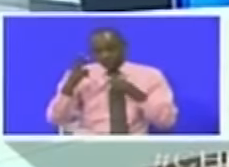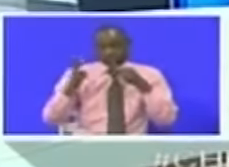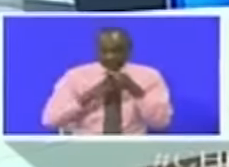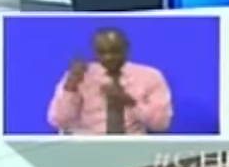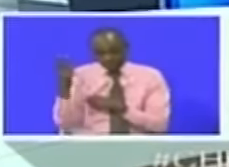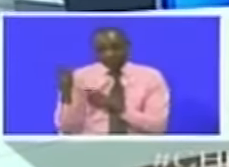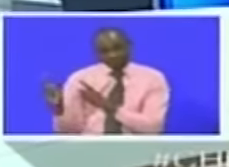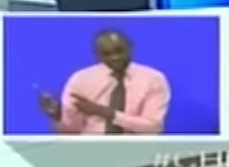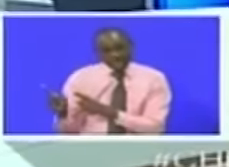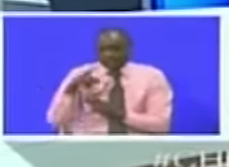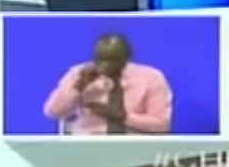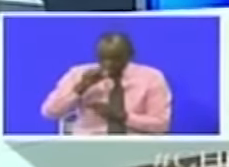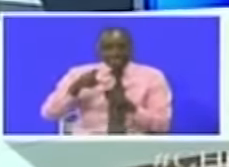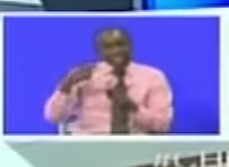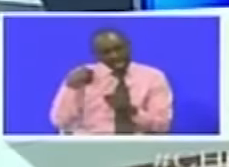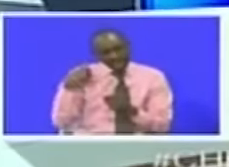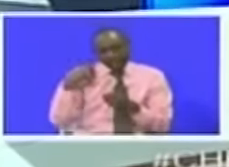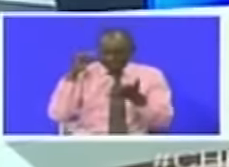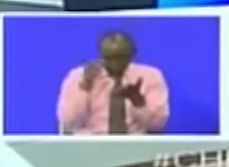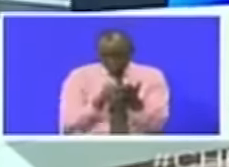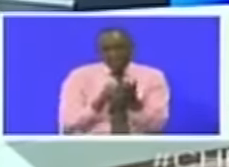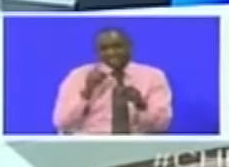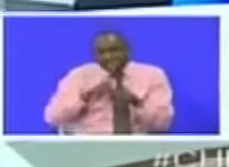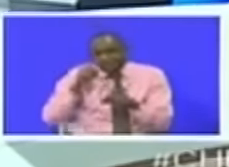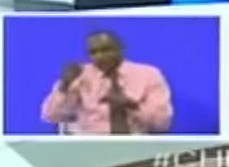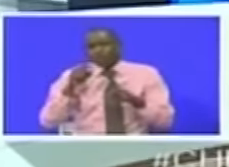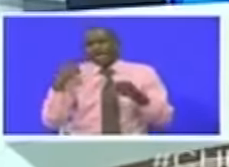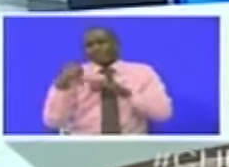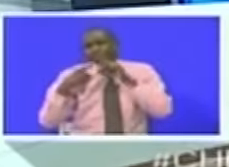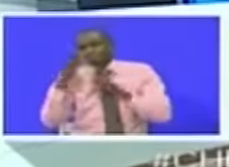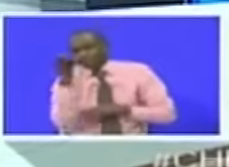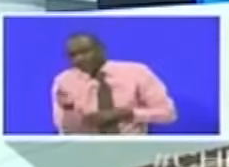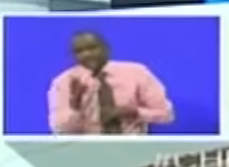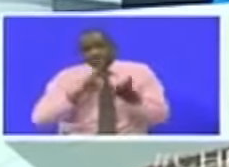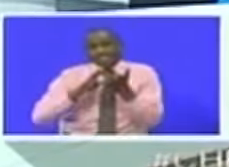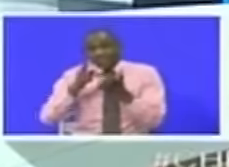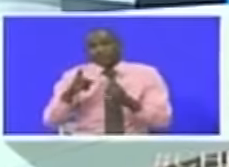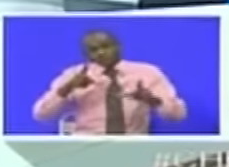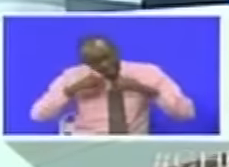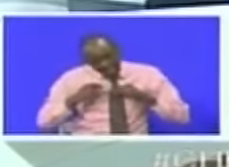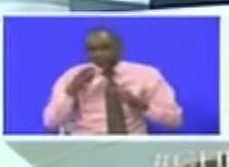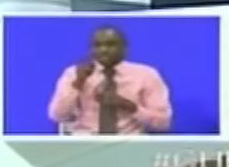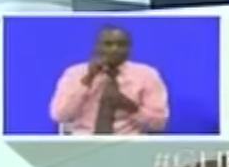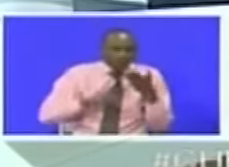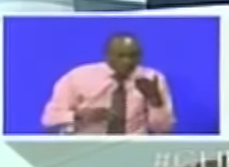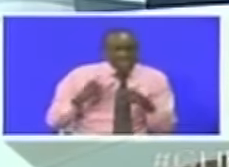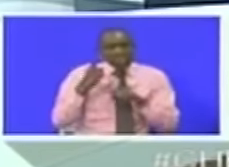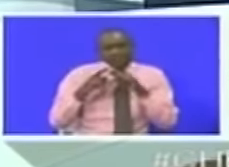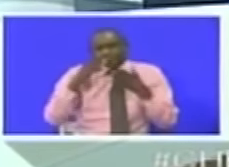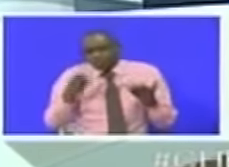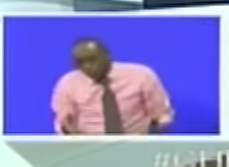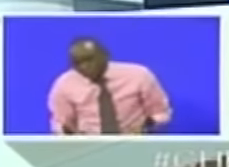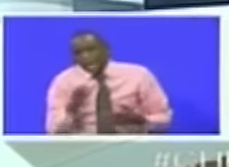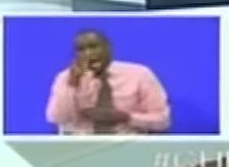0706-727272. Take a picture of yourself while at the constituency office trying to get yourself registered. Tell us what that experience was like. Did you find